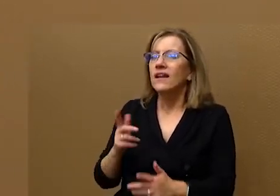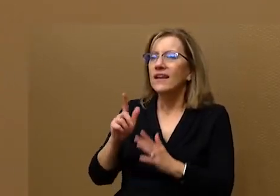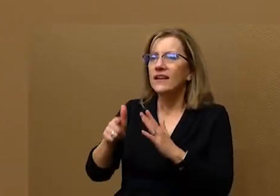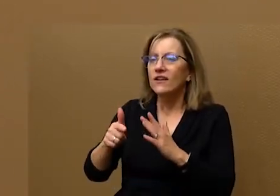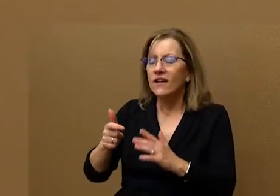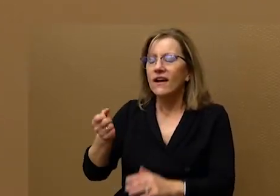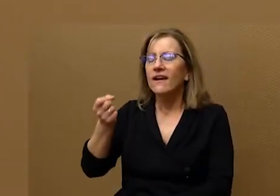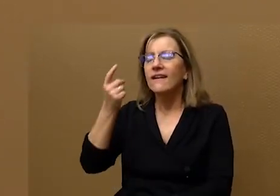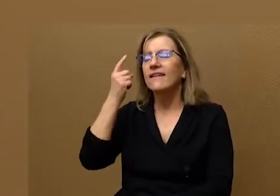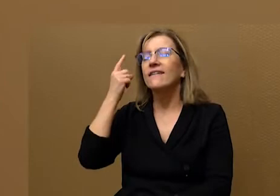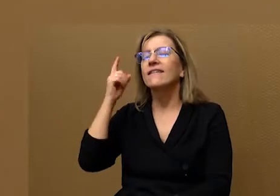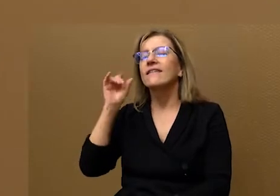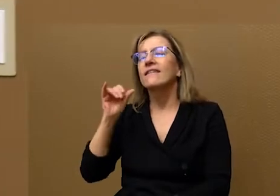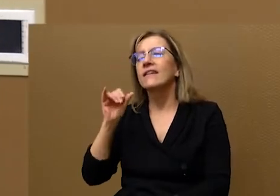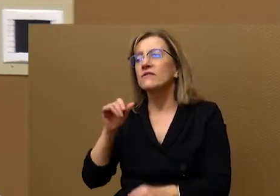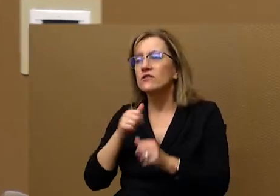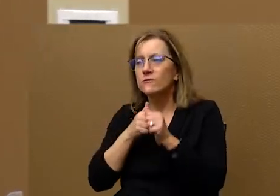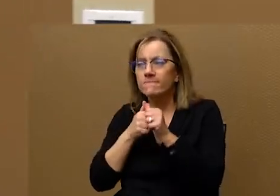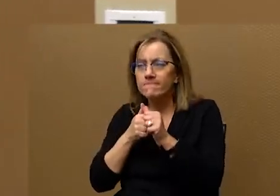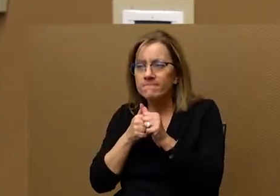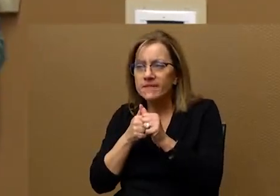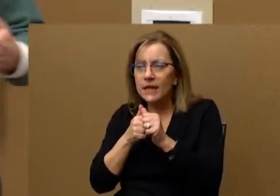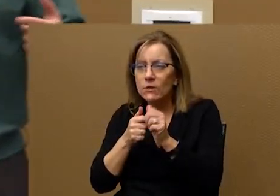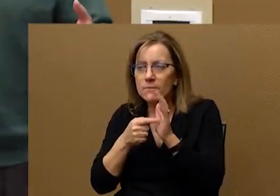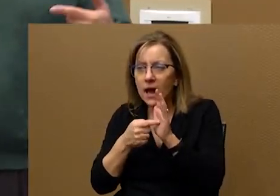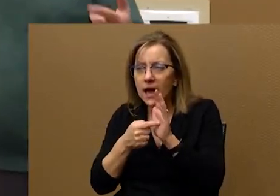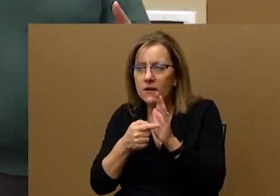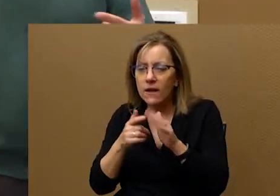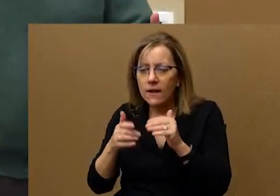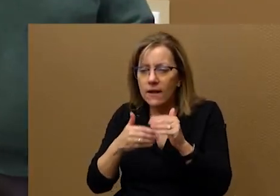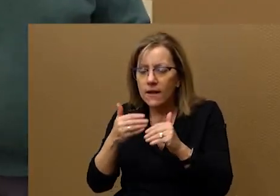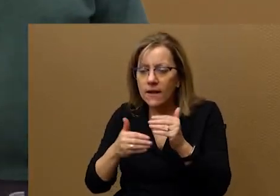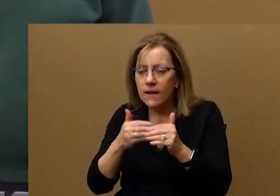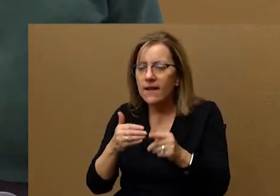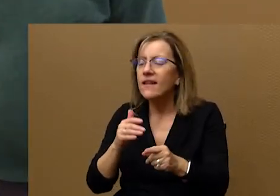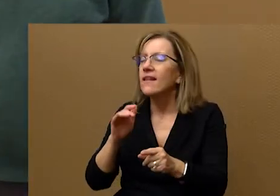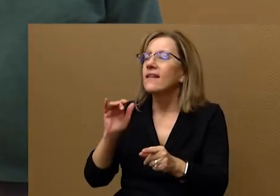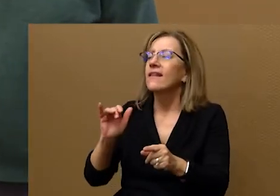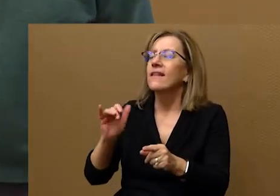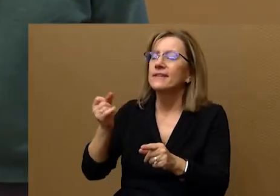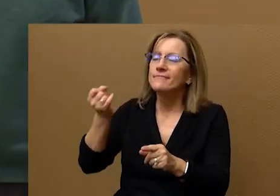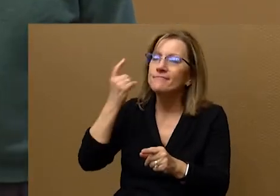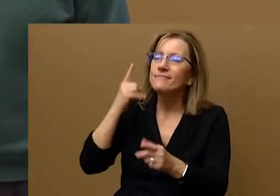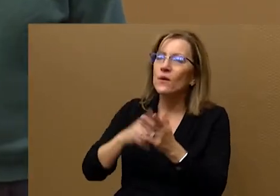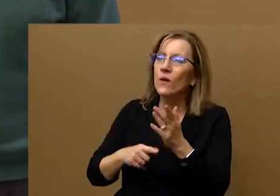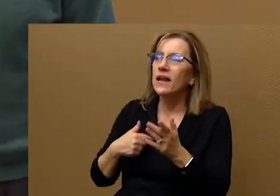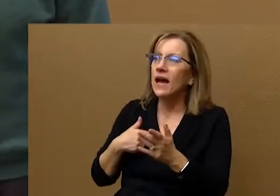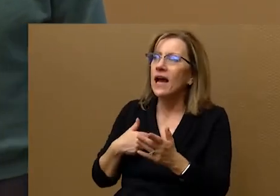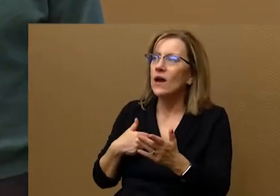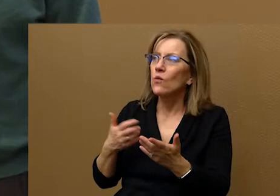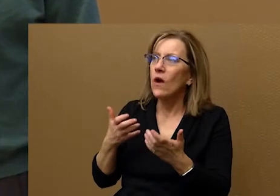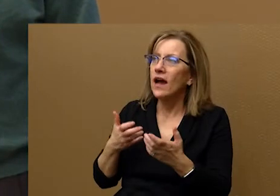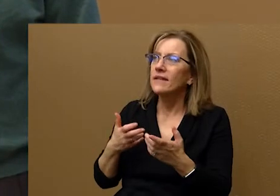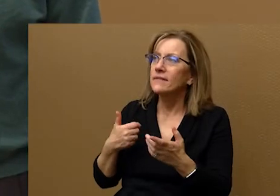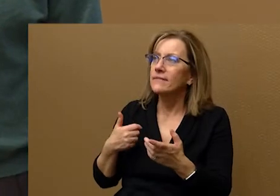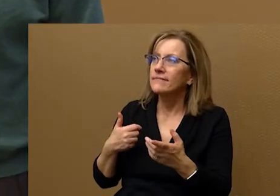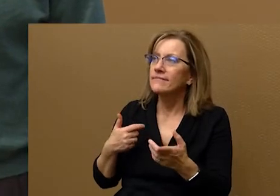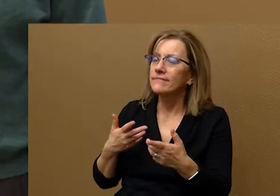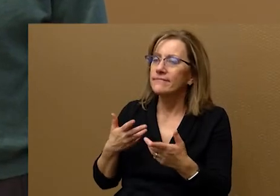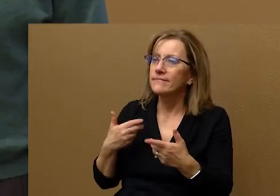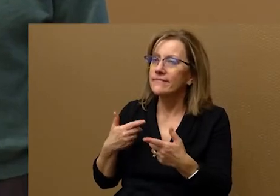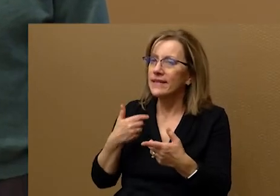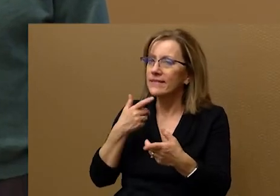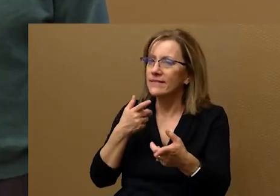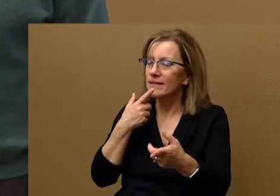with it, and you model it over and over again, they eventually learn what you're looking for. And what I'm looking for you to tell me is what skill